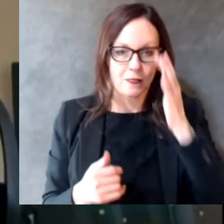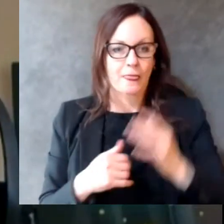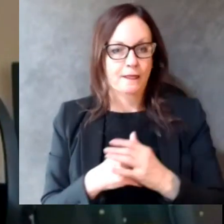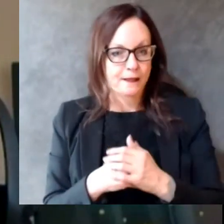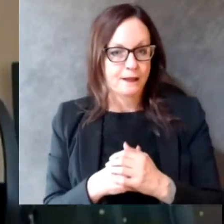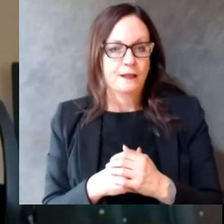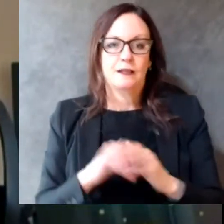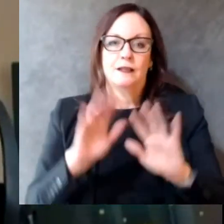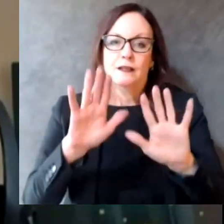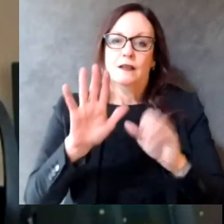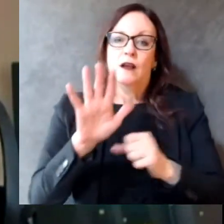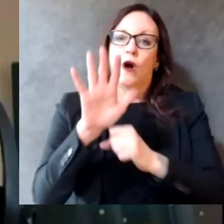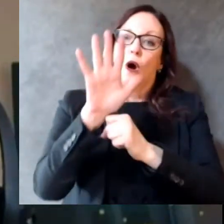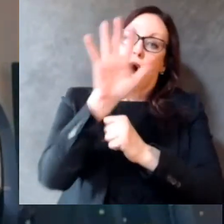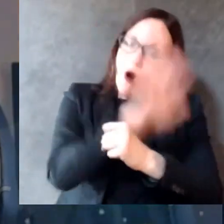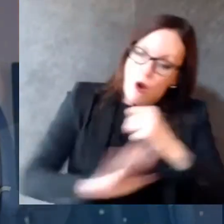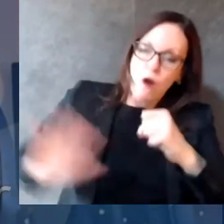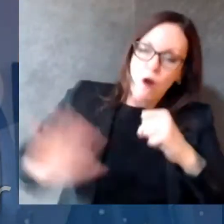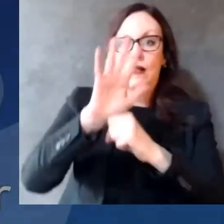locations.